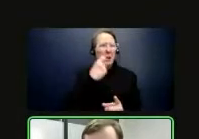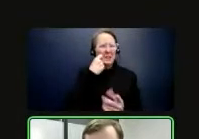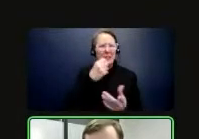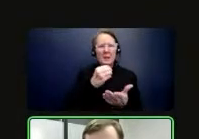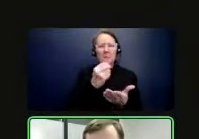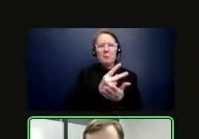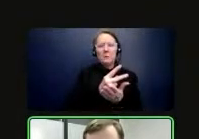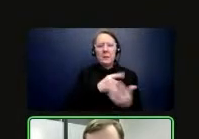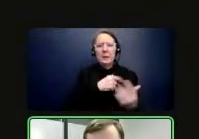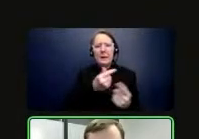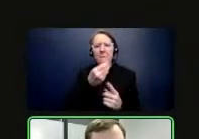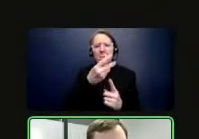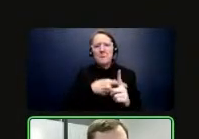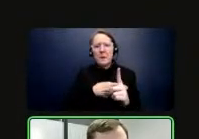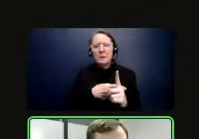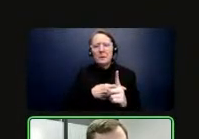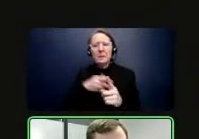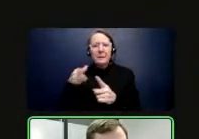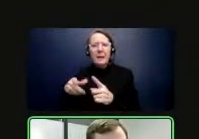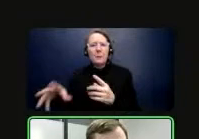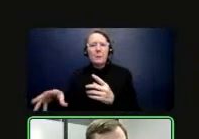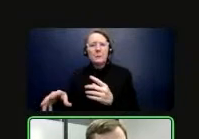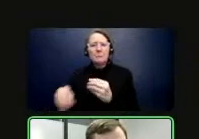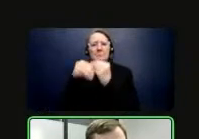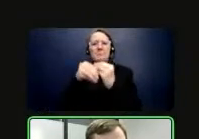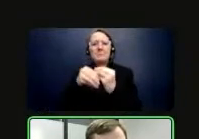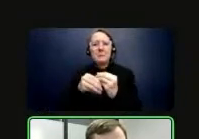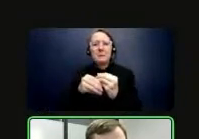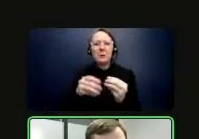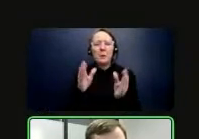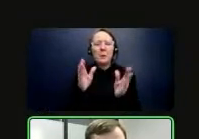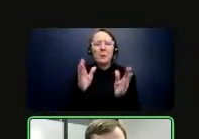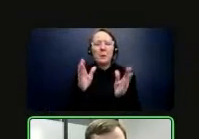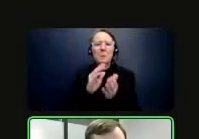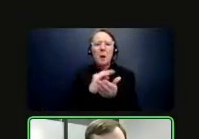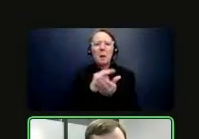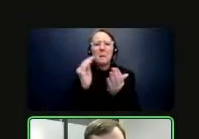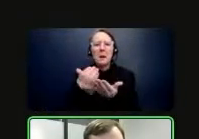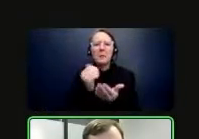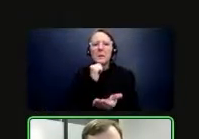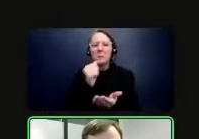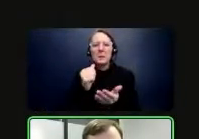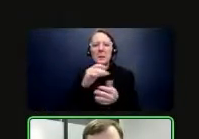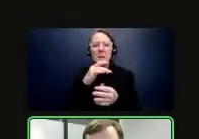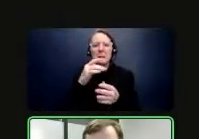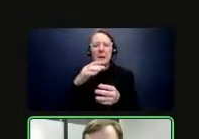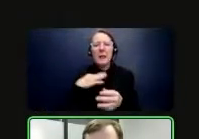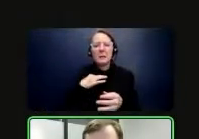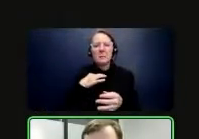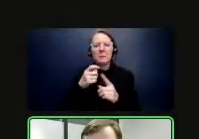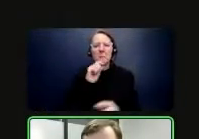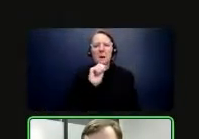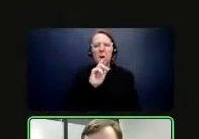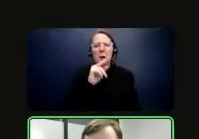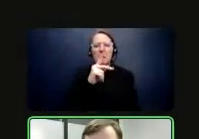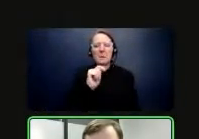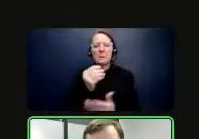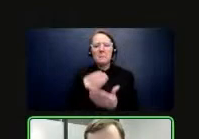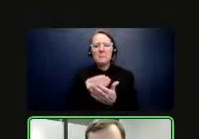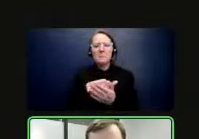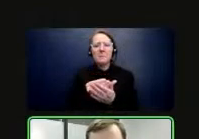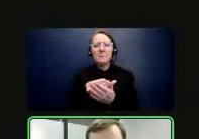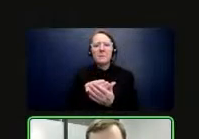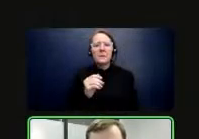that's not eligible for ARPA funding. And the green, I just mentioned that the ARPA, that's American Rescue Plan Act